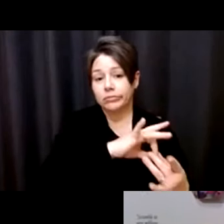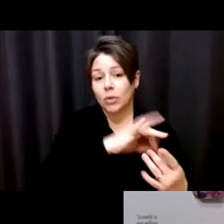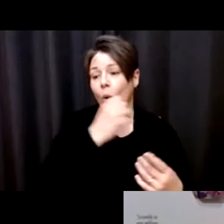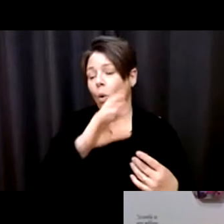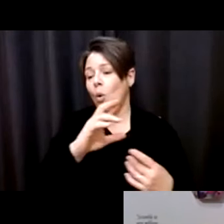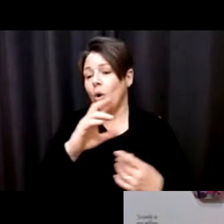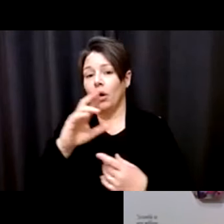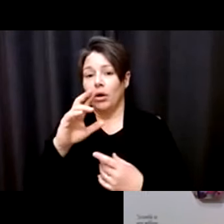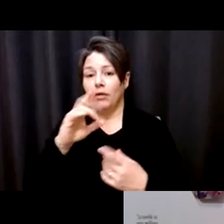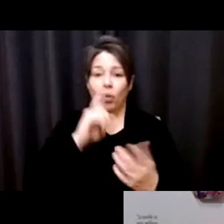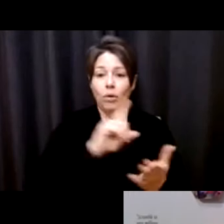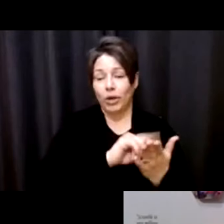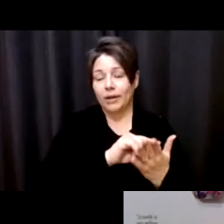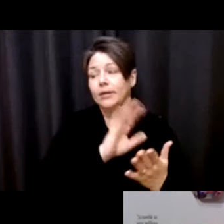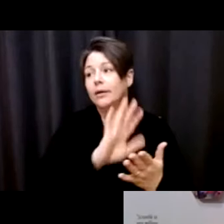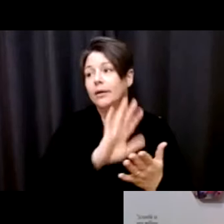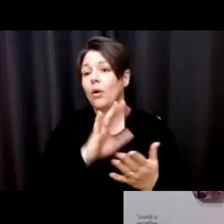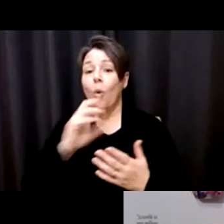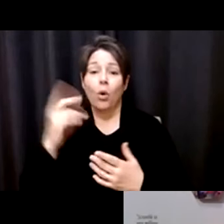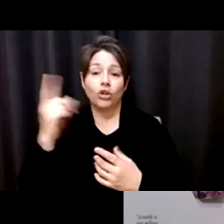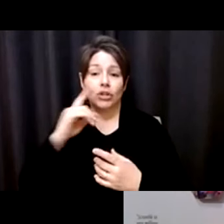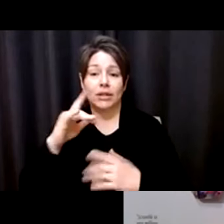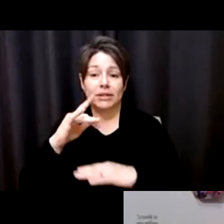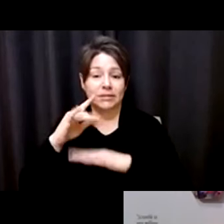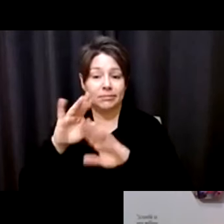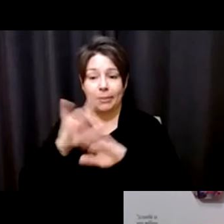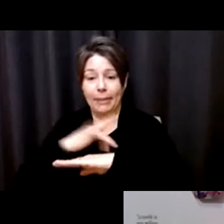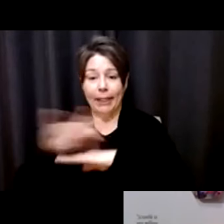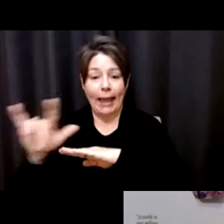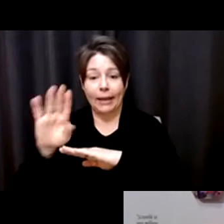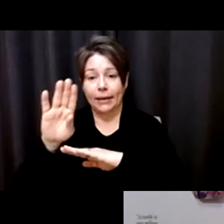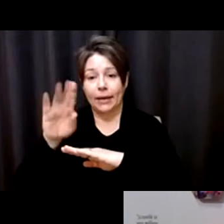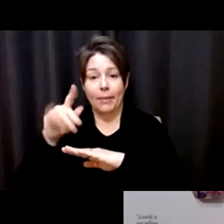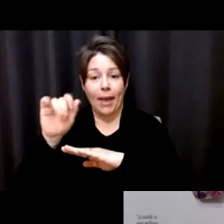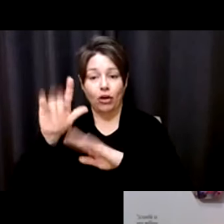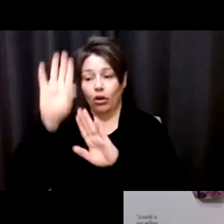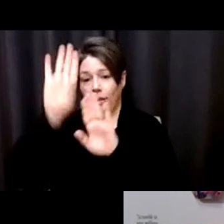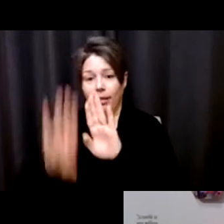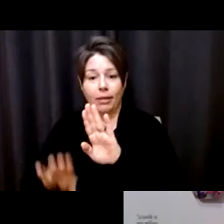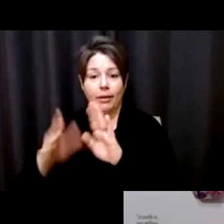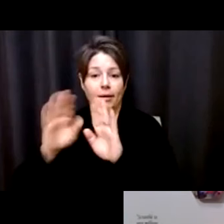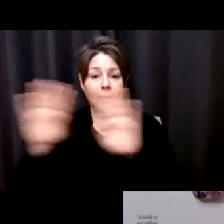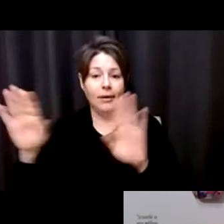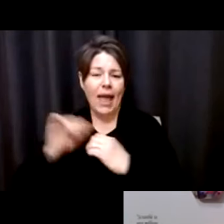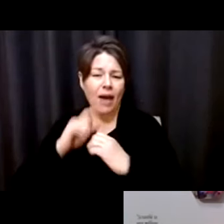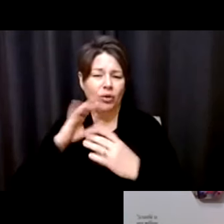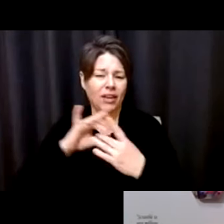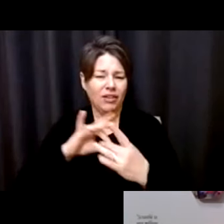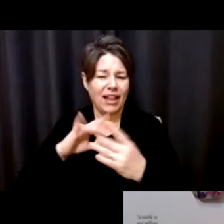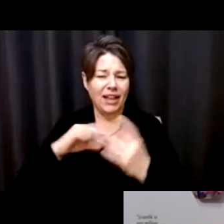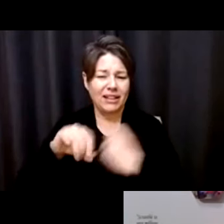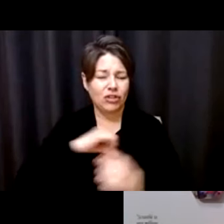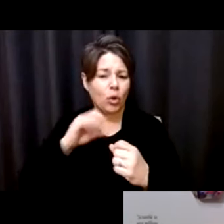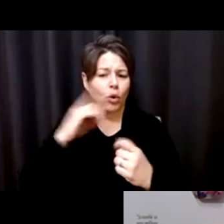or the prints or just blank panels. How do they relate to each other, or are they just aspects of